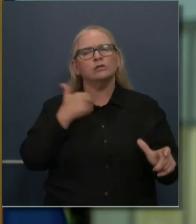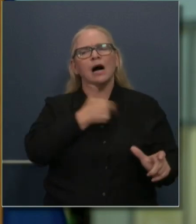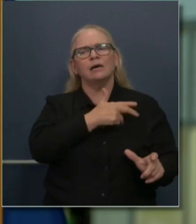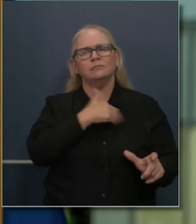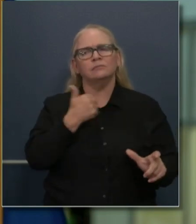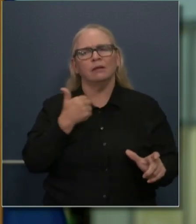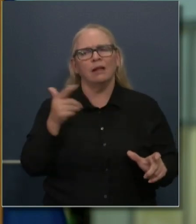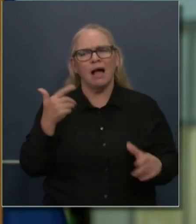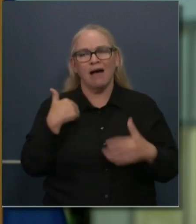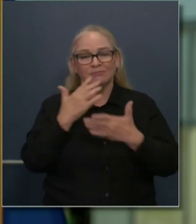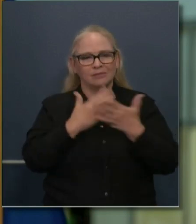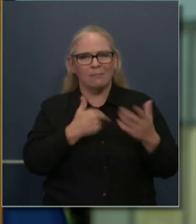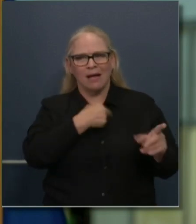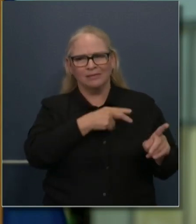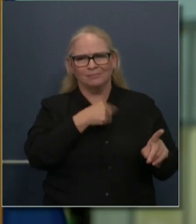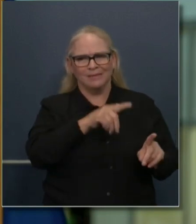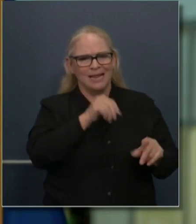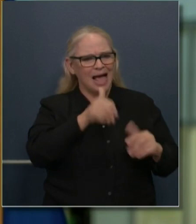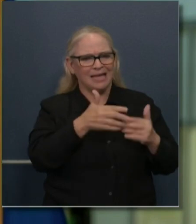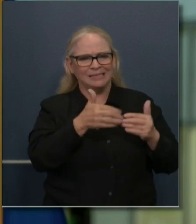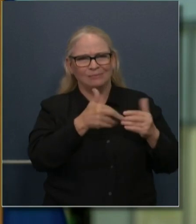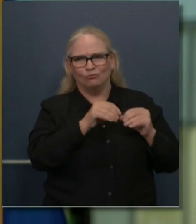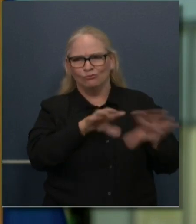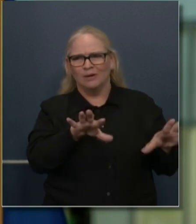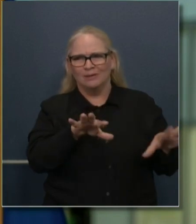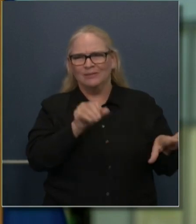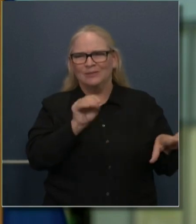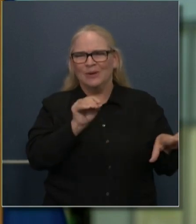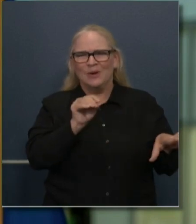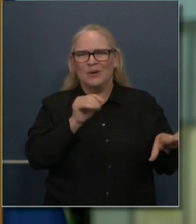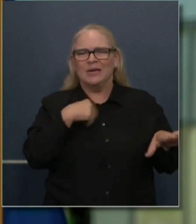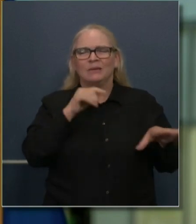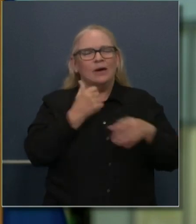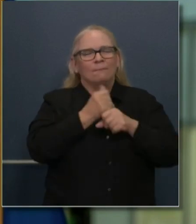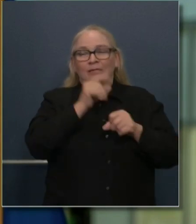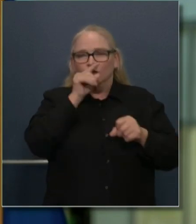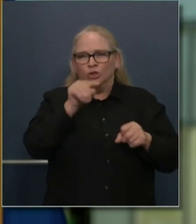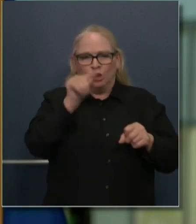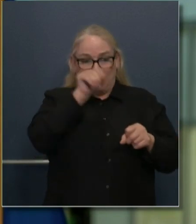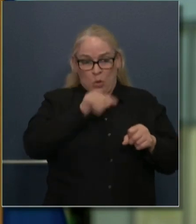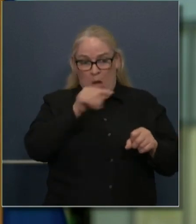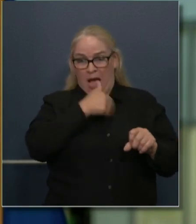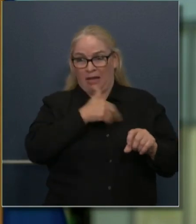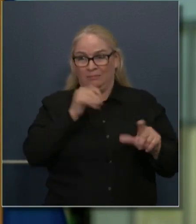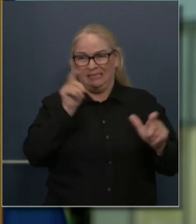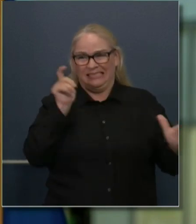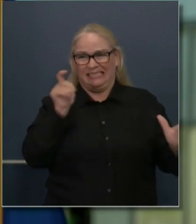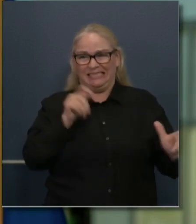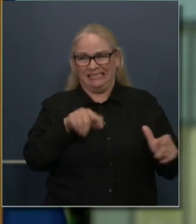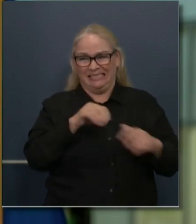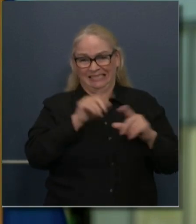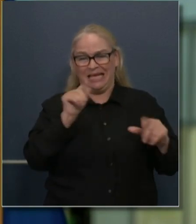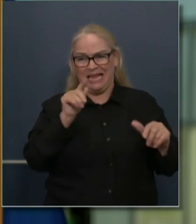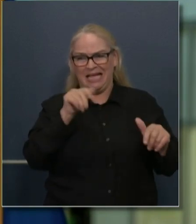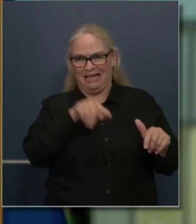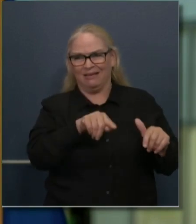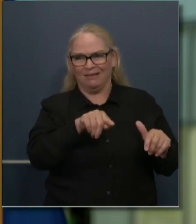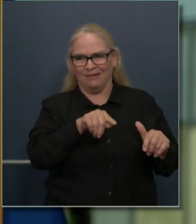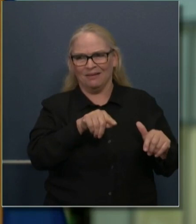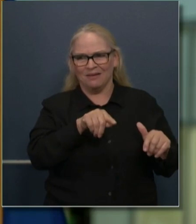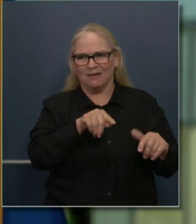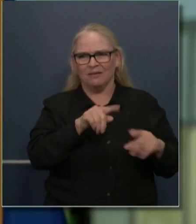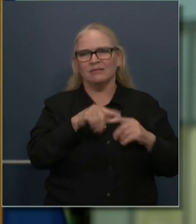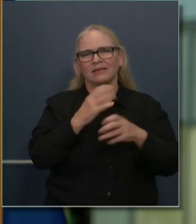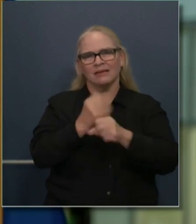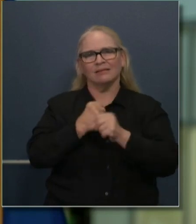high, concern to make sure that the hospitals in that important center are supported, received 2 out